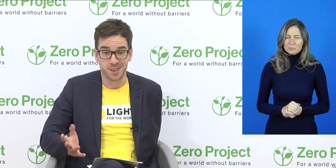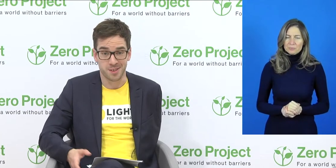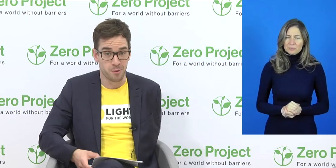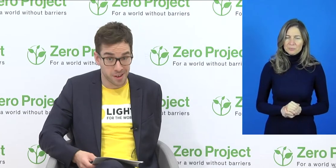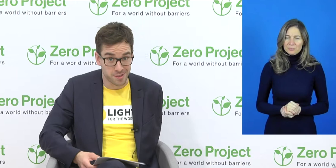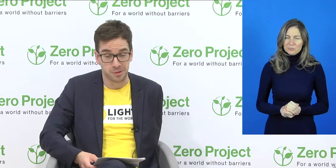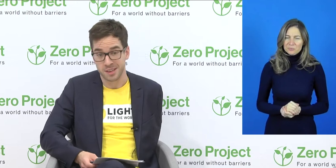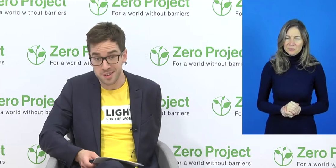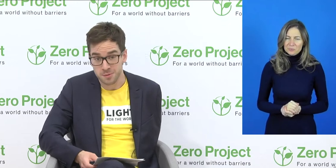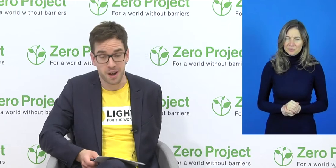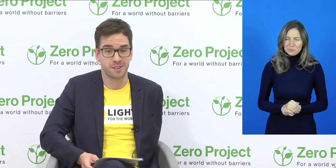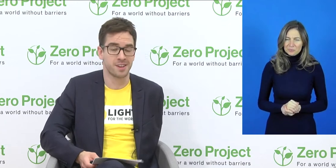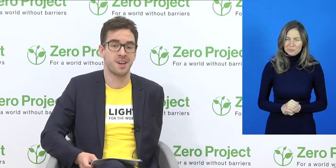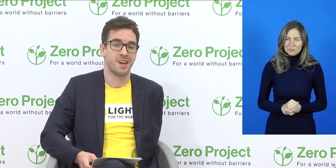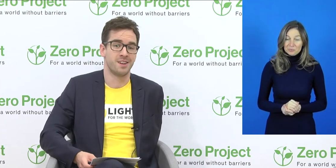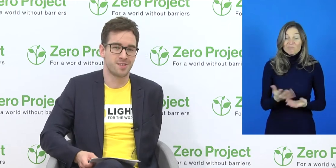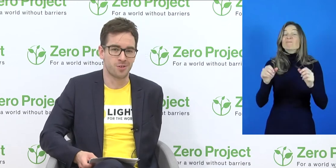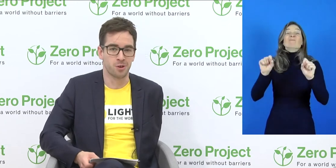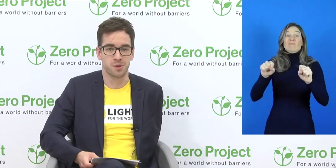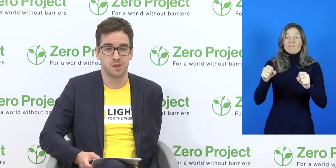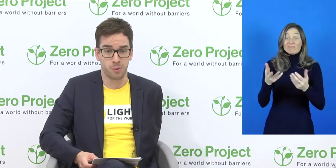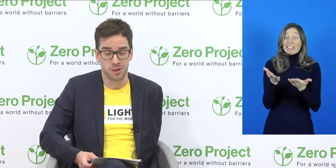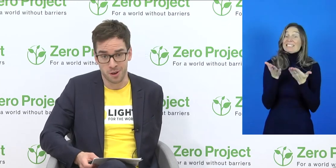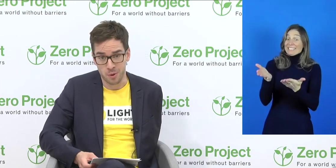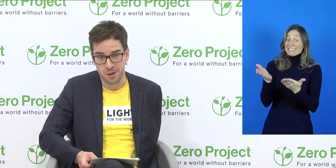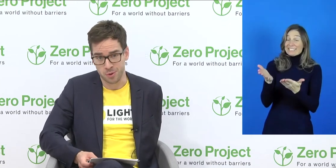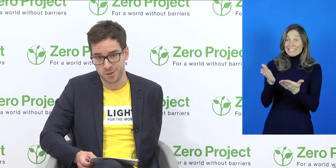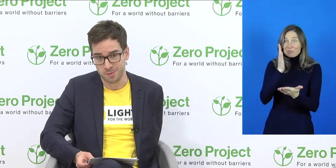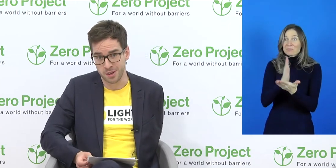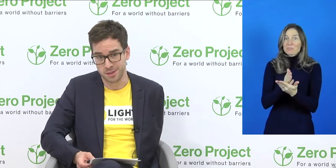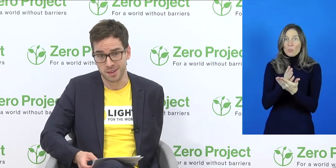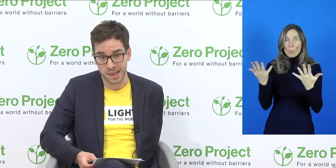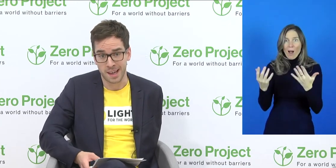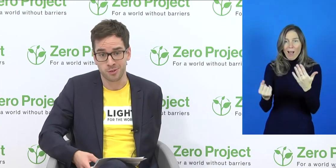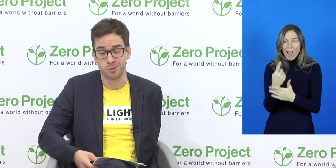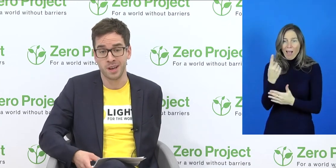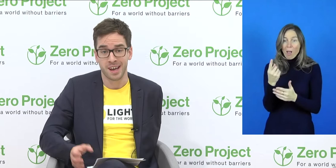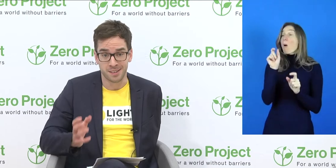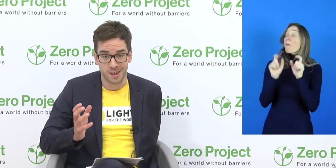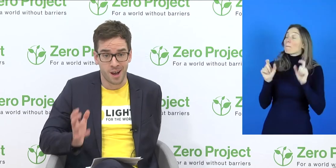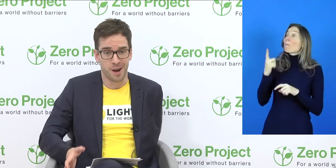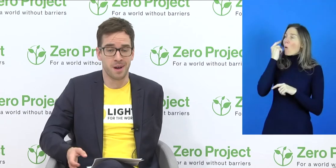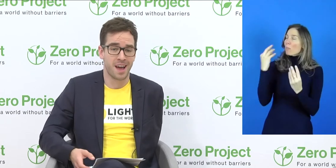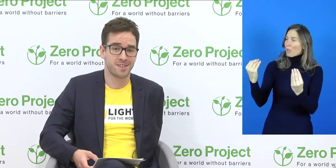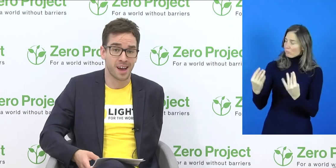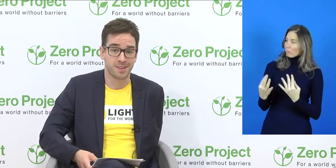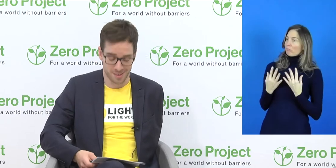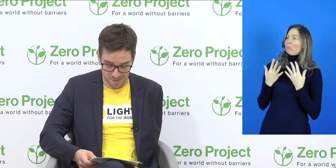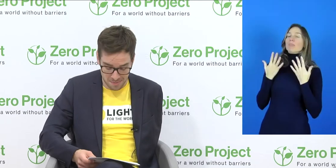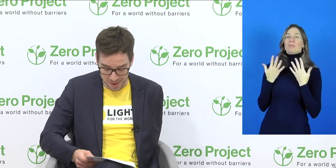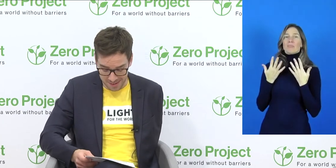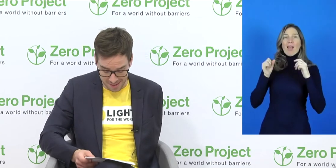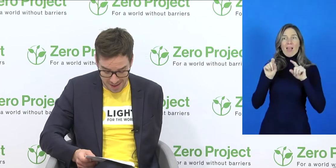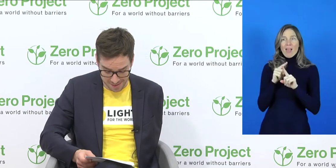And this is what it is doing. It is inspiring. It is showing us what women with disabilities can do. And it has had